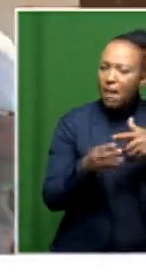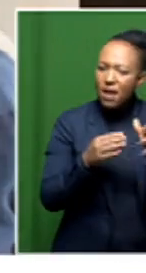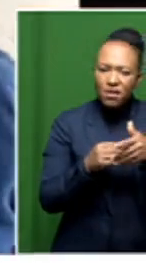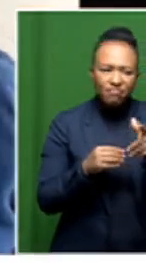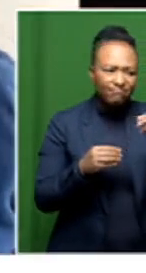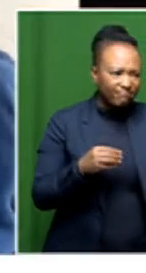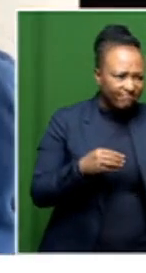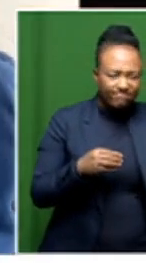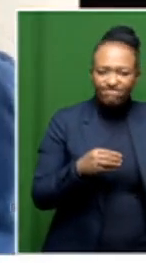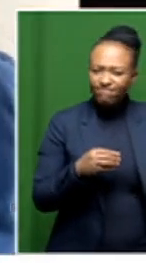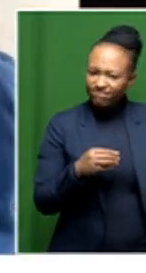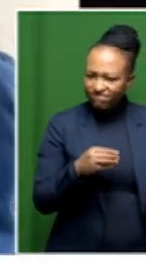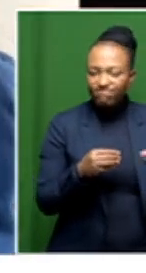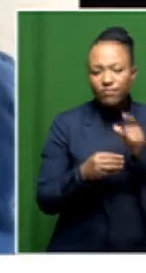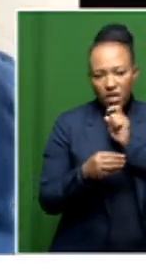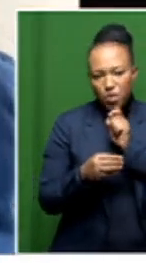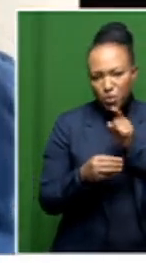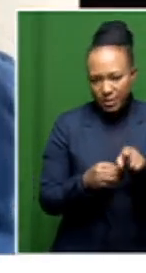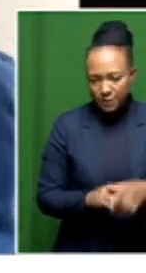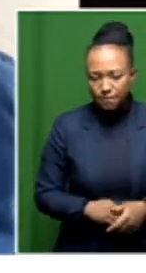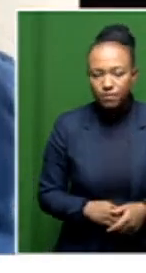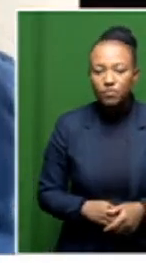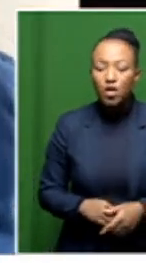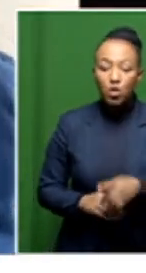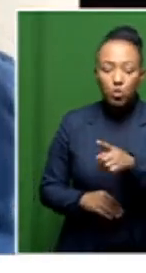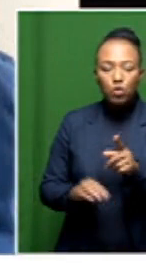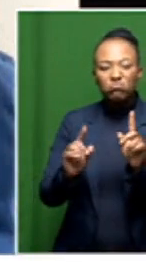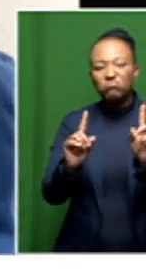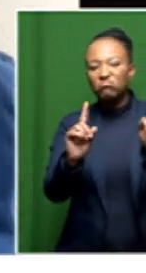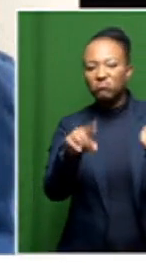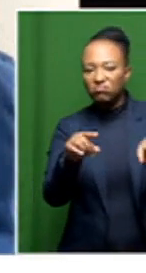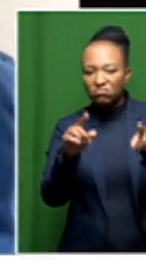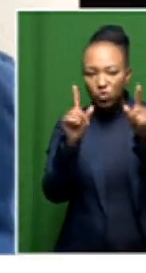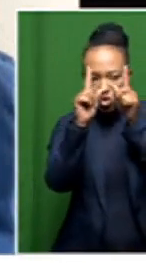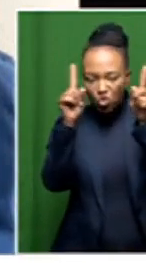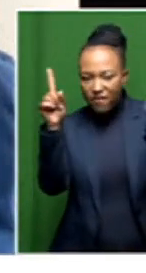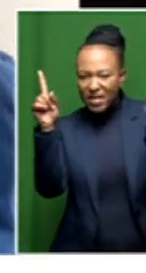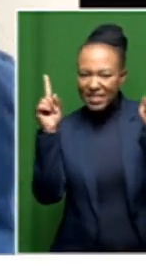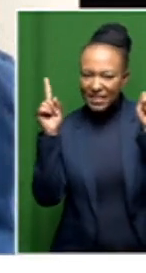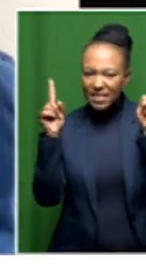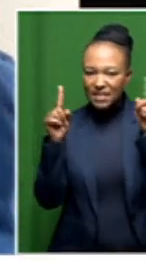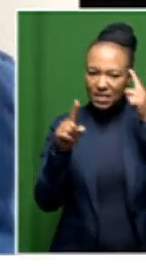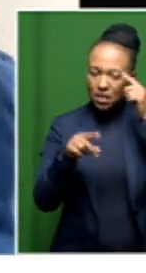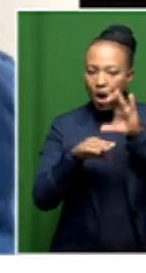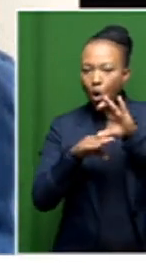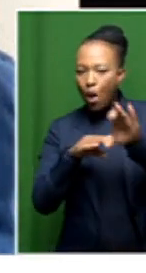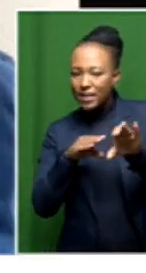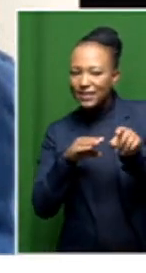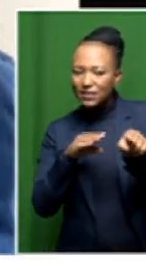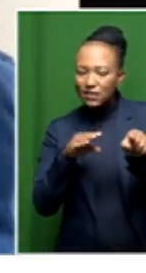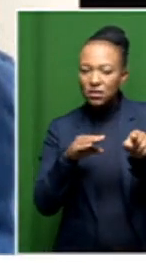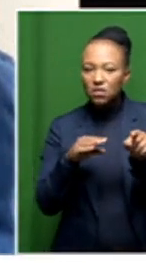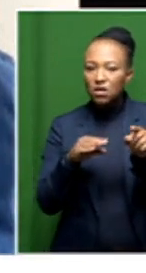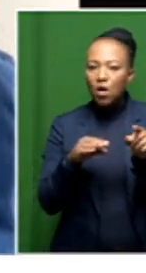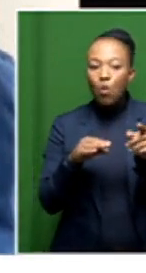And I know you're going to tertiary institutions, which of course makes sense given the age cohort of people who would enter